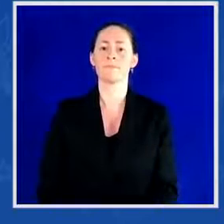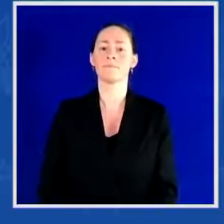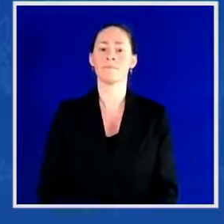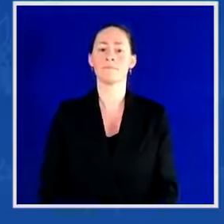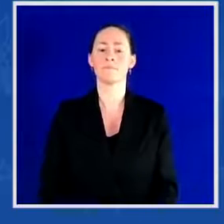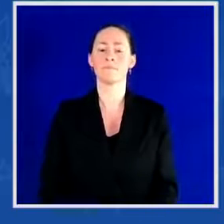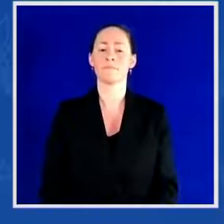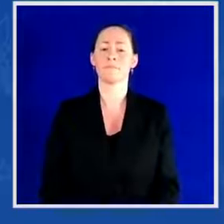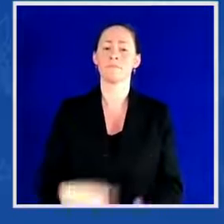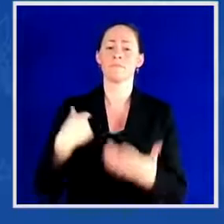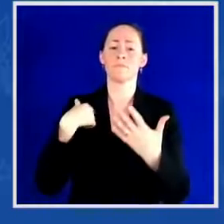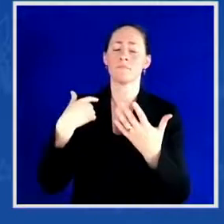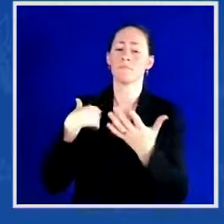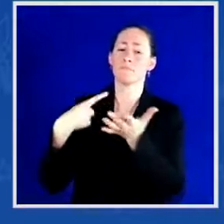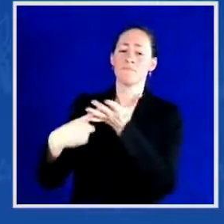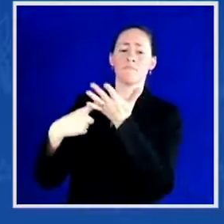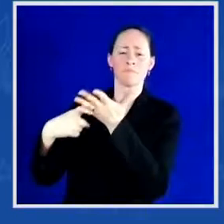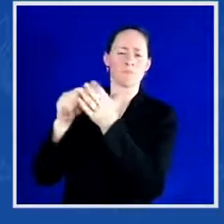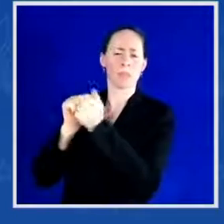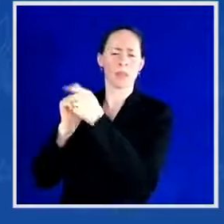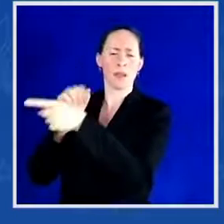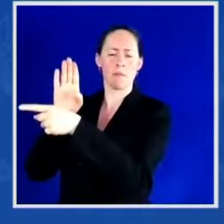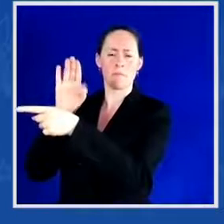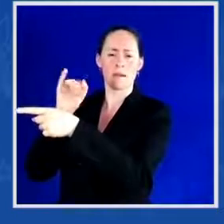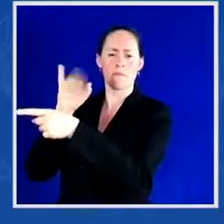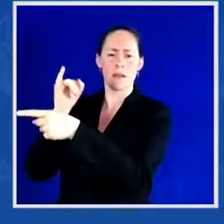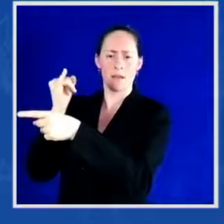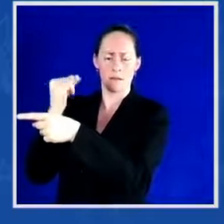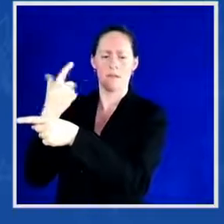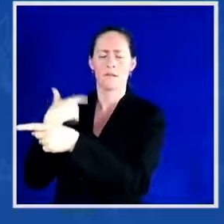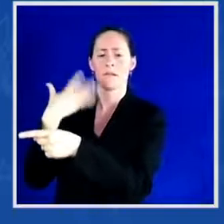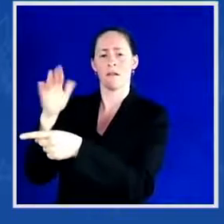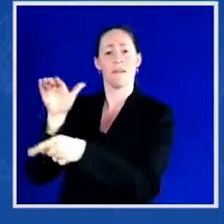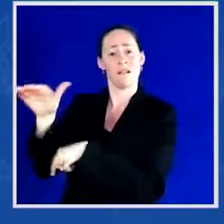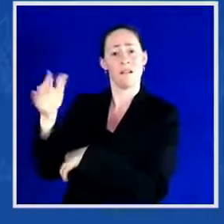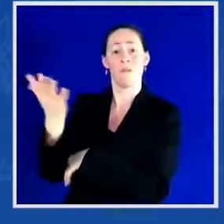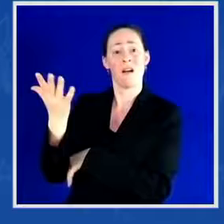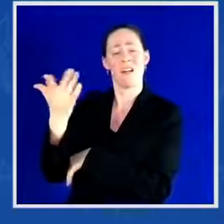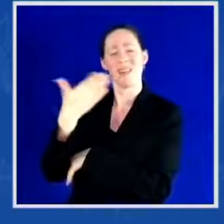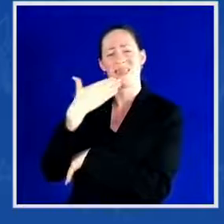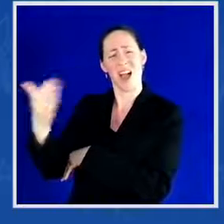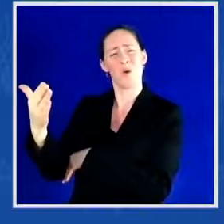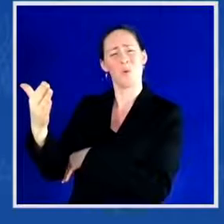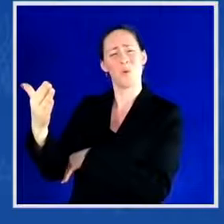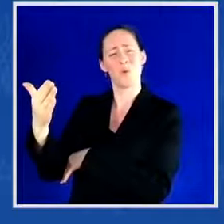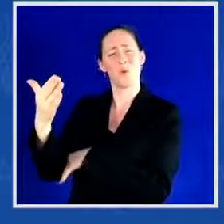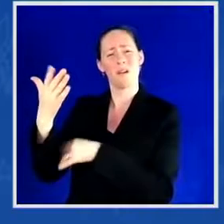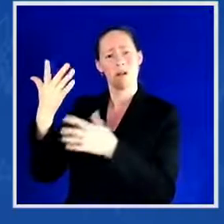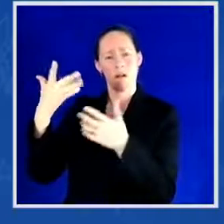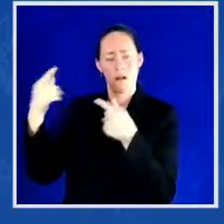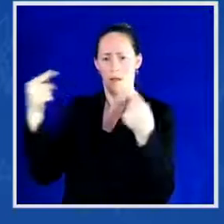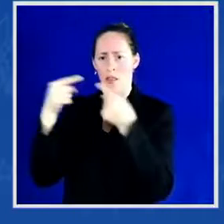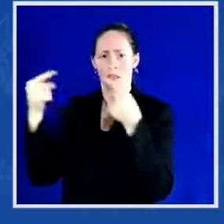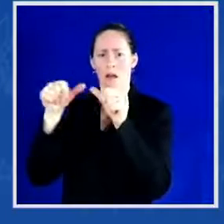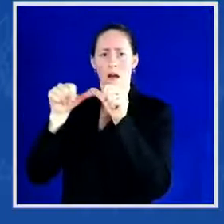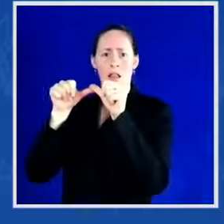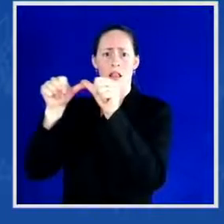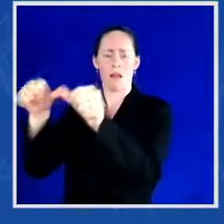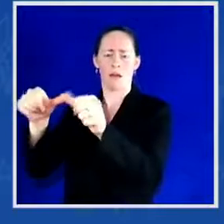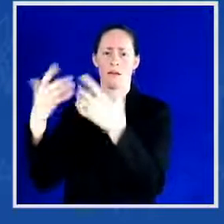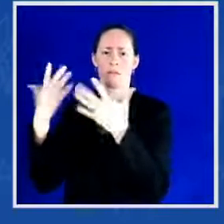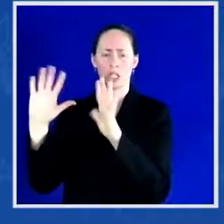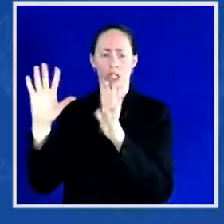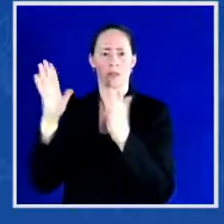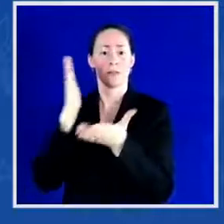close within less than 11 days. I also emphasized what I've said throughout this conflict. The United States